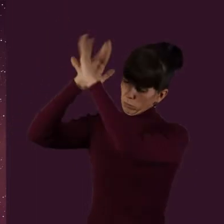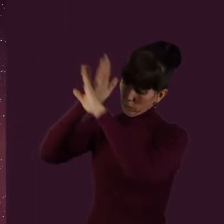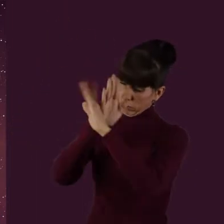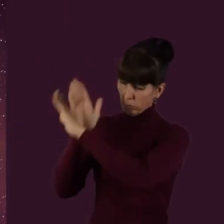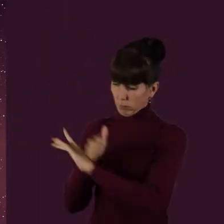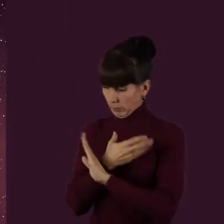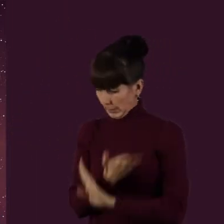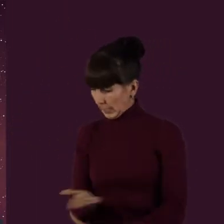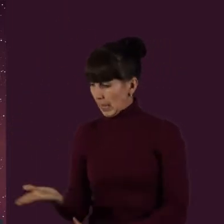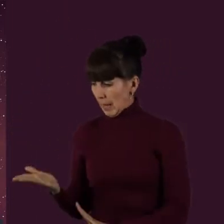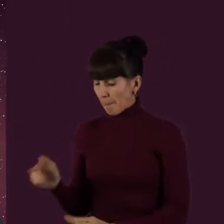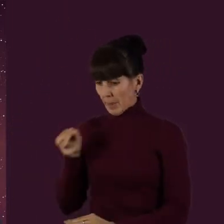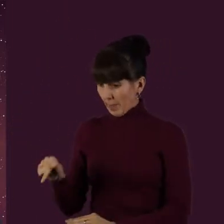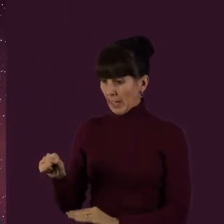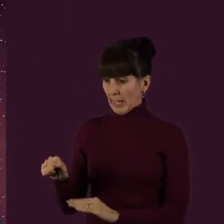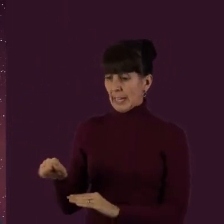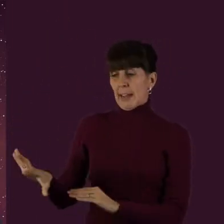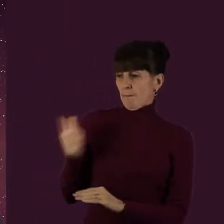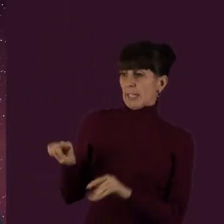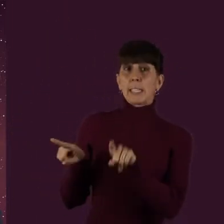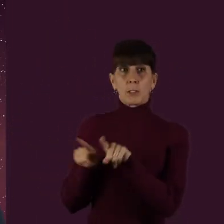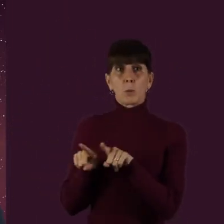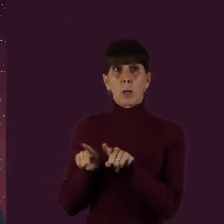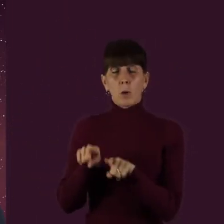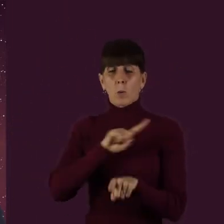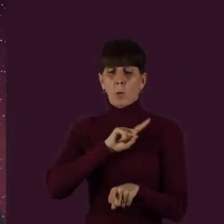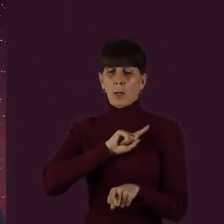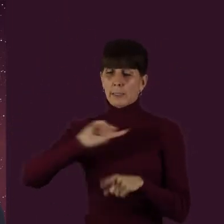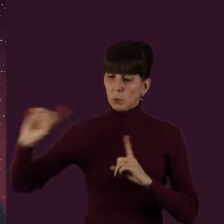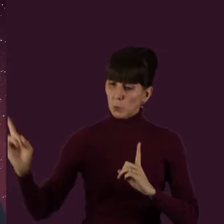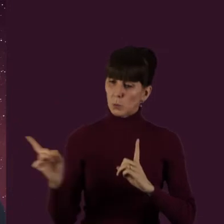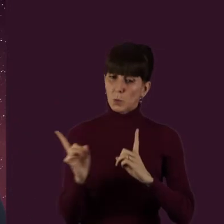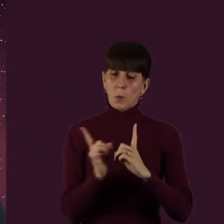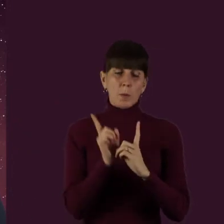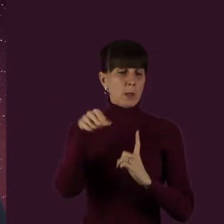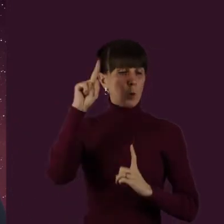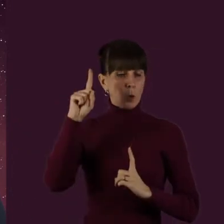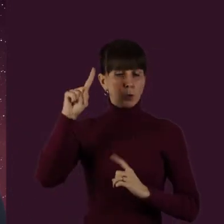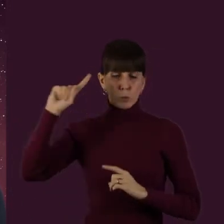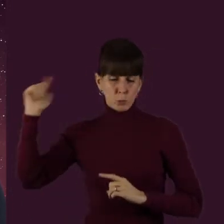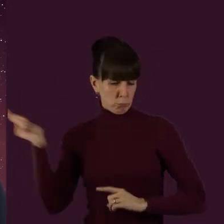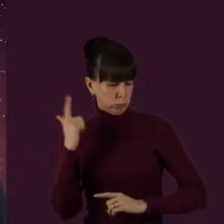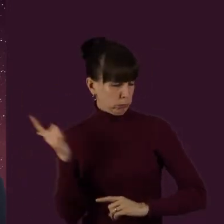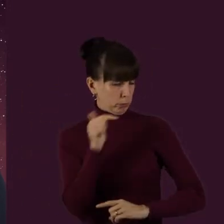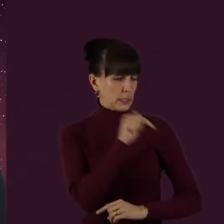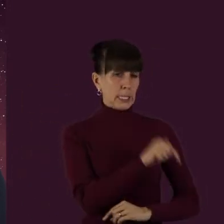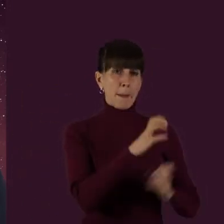shepherds get an invitation to meet God. The message from the angel goes